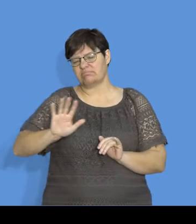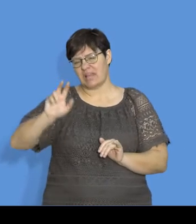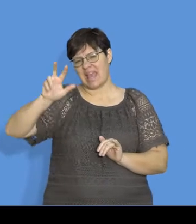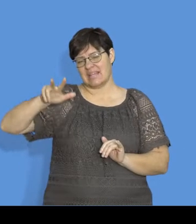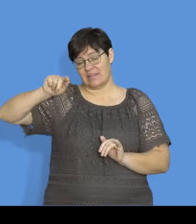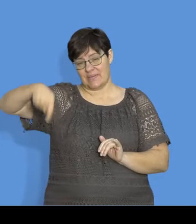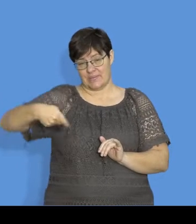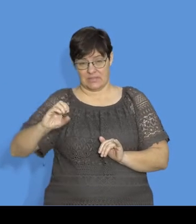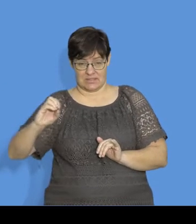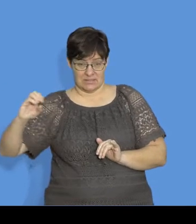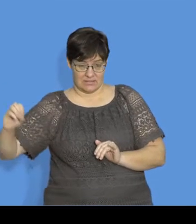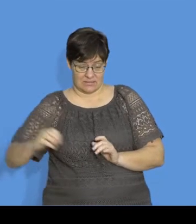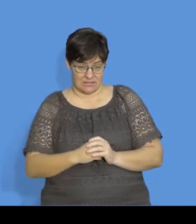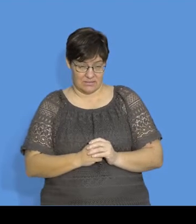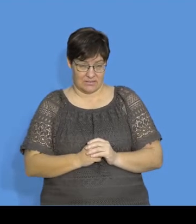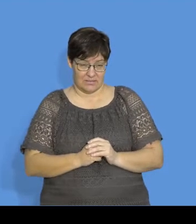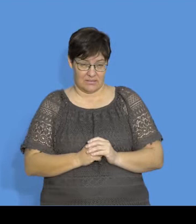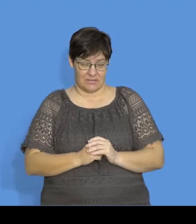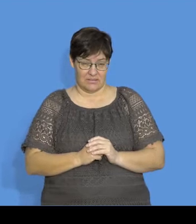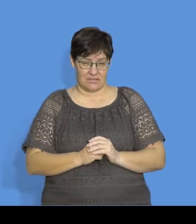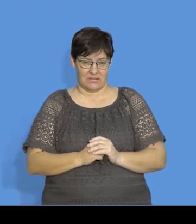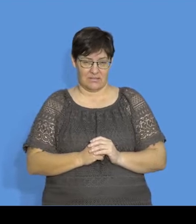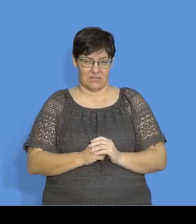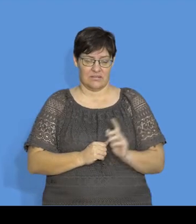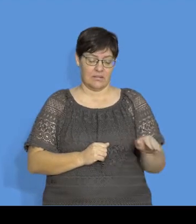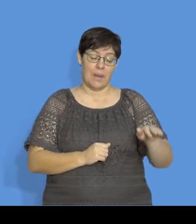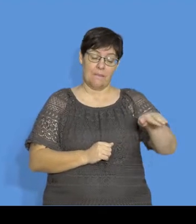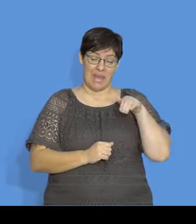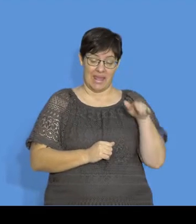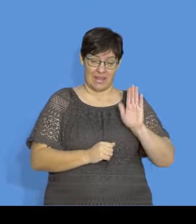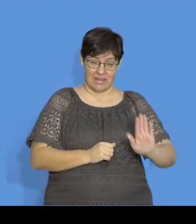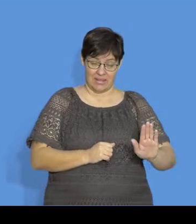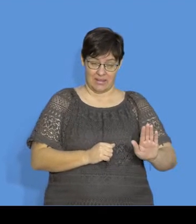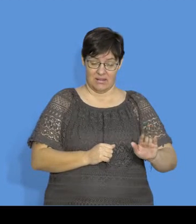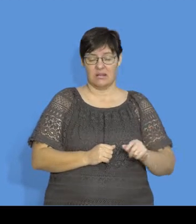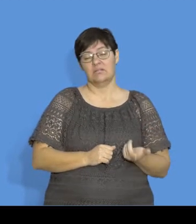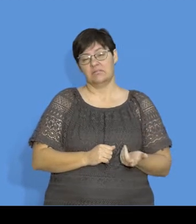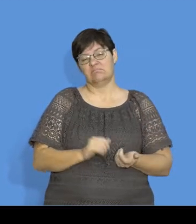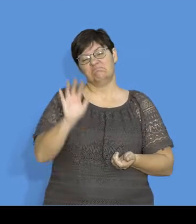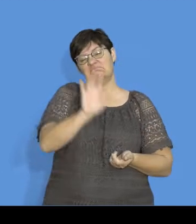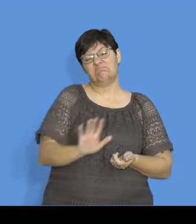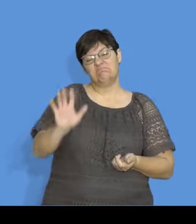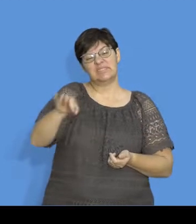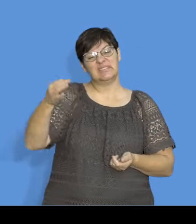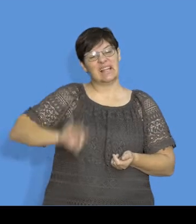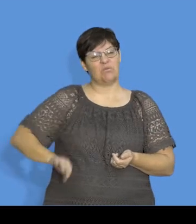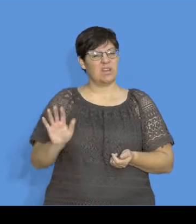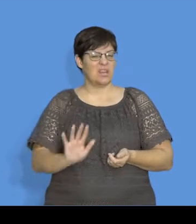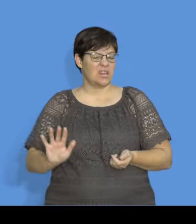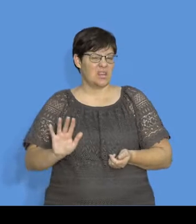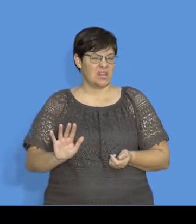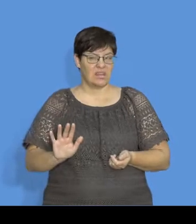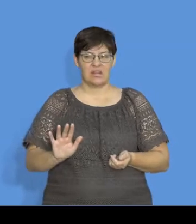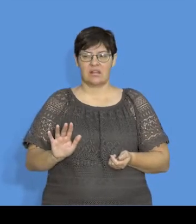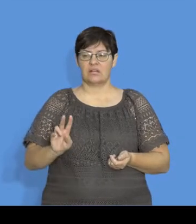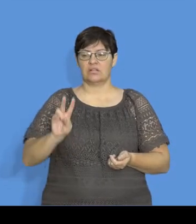salary is about 18,000. Okay? In banking, the average salary